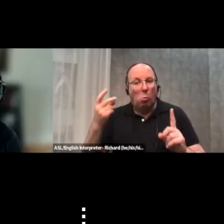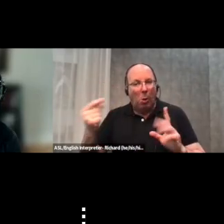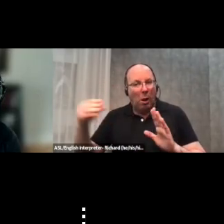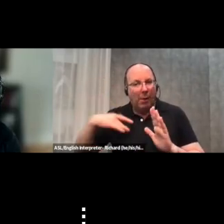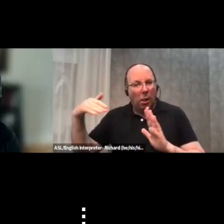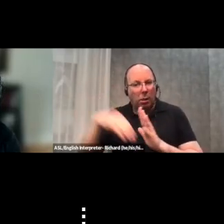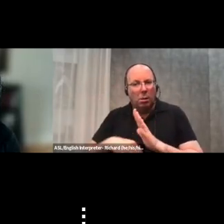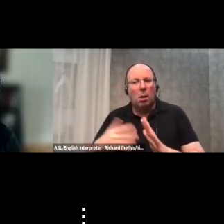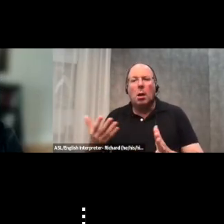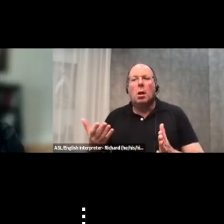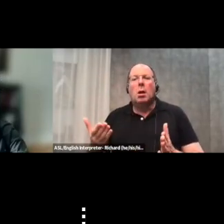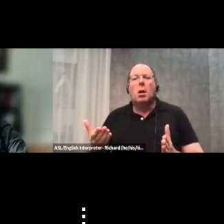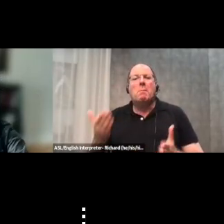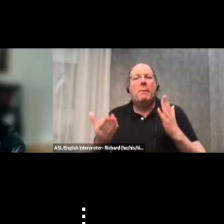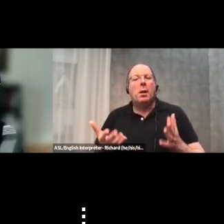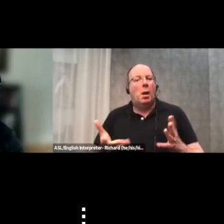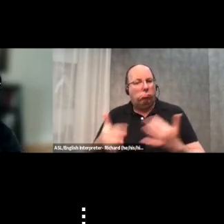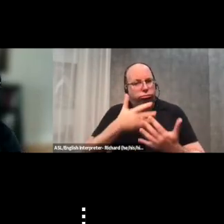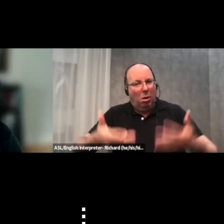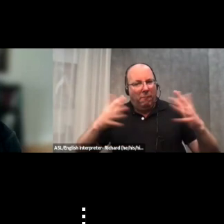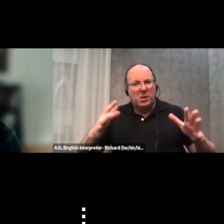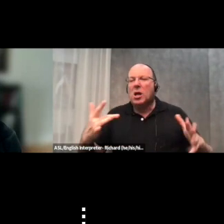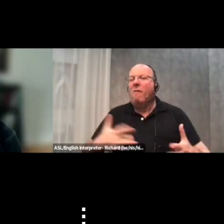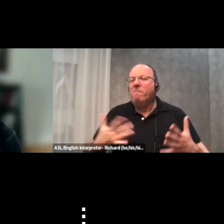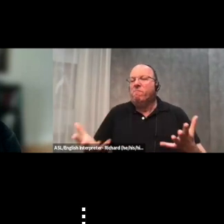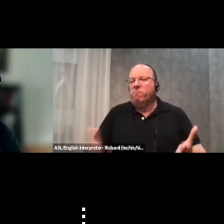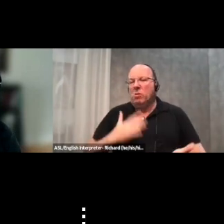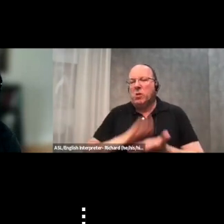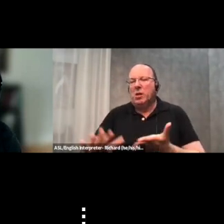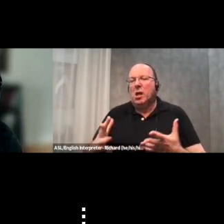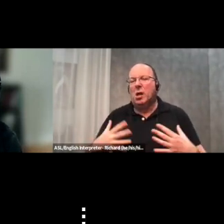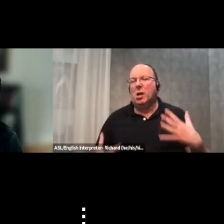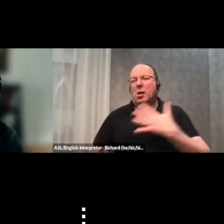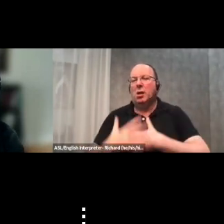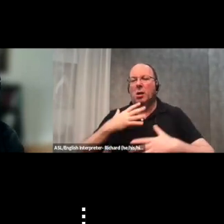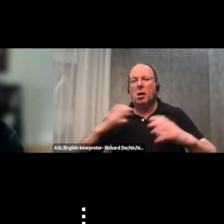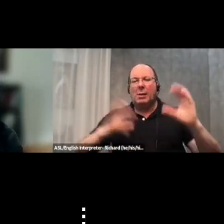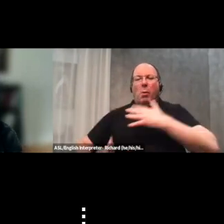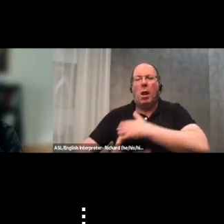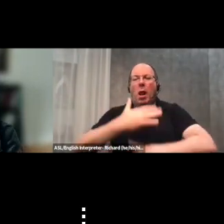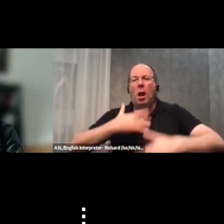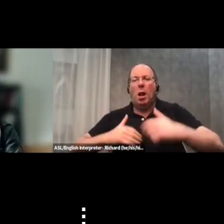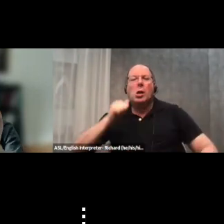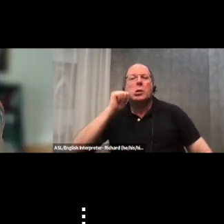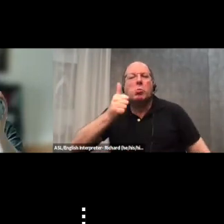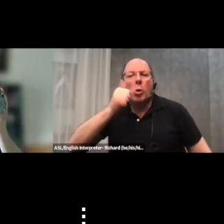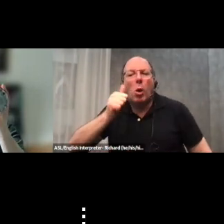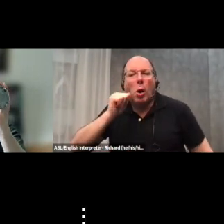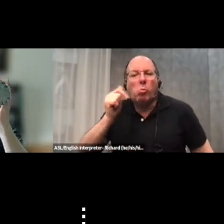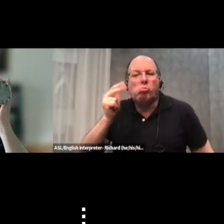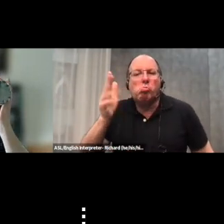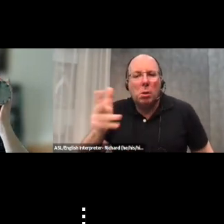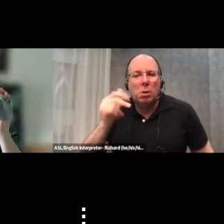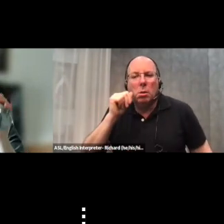some people don't really feel anything right after the scene because of all the chemicals pounding in their brains. And a couple of days later, they just get a little bit of a